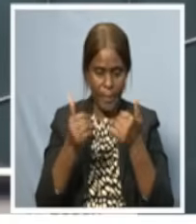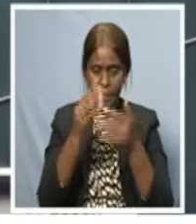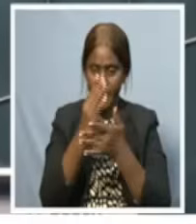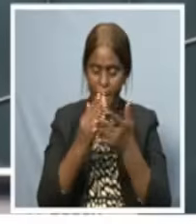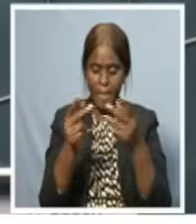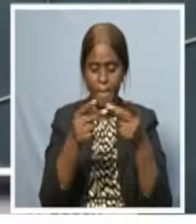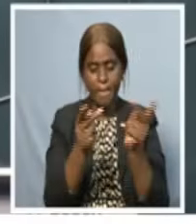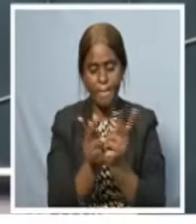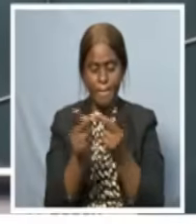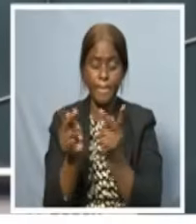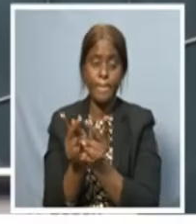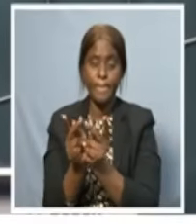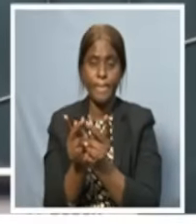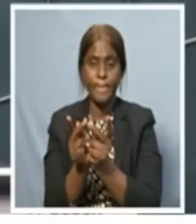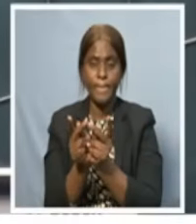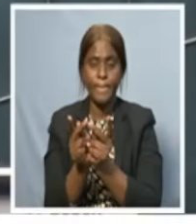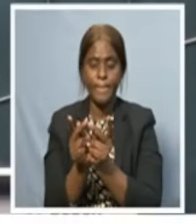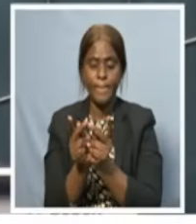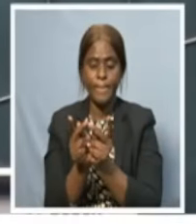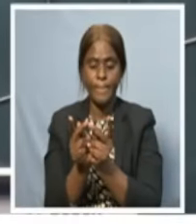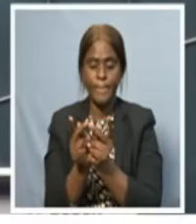certain perimeter